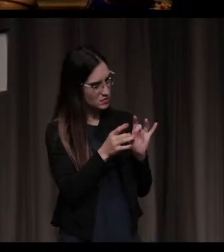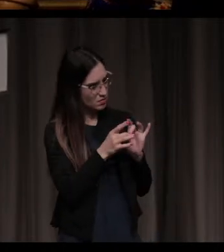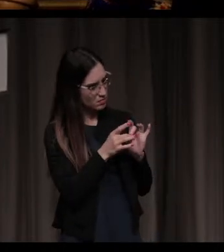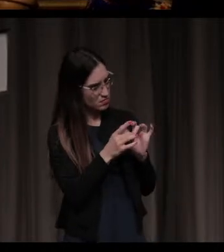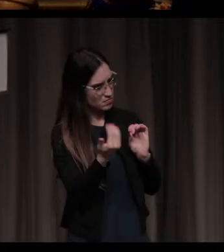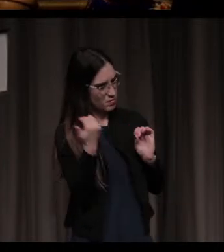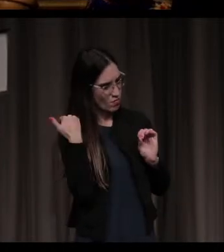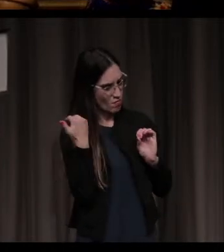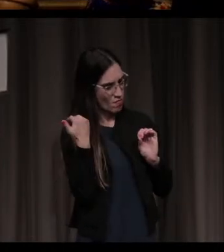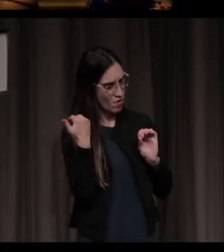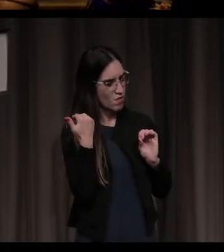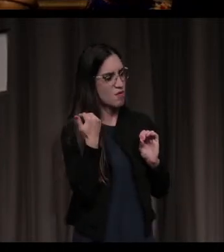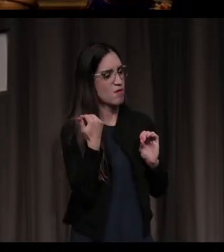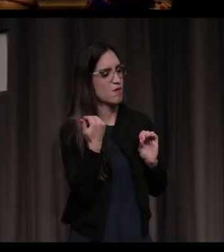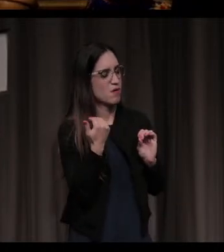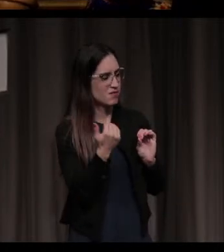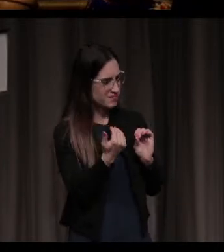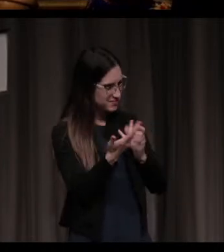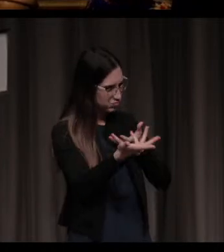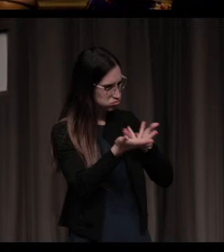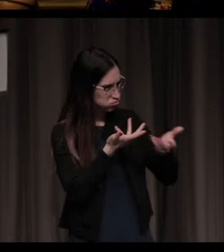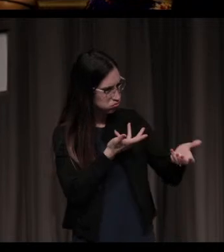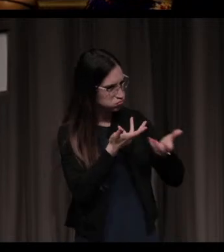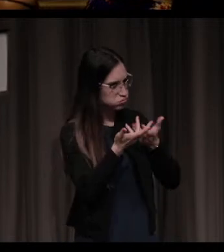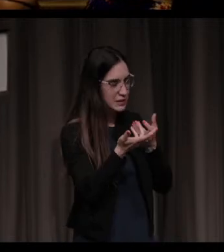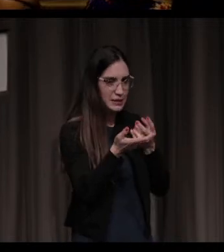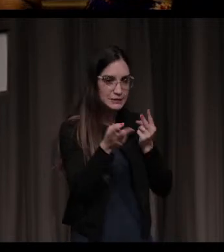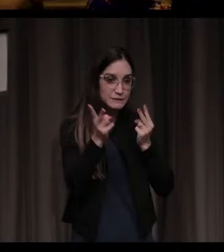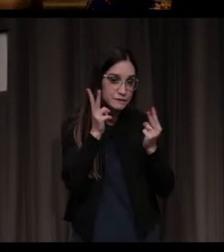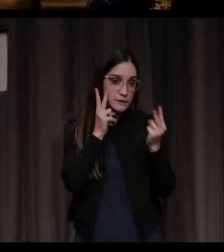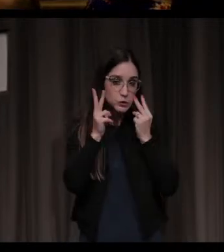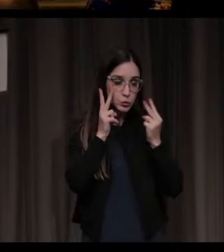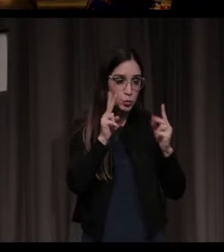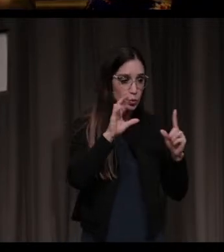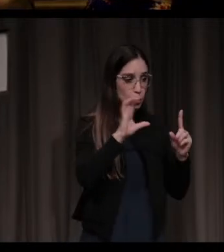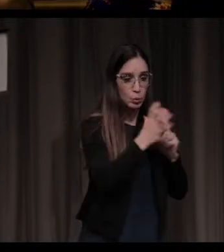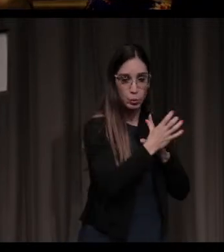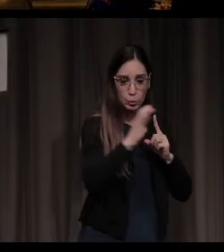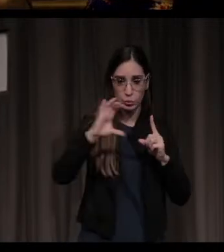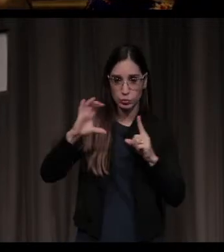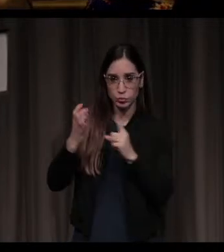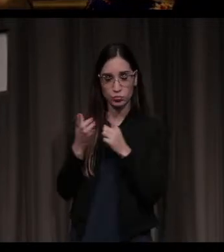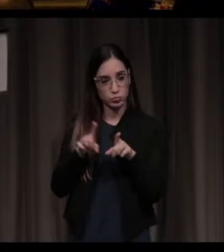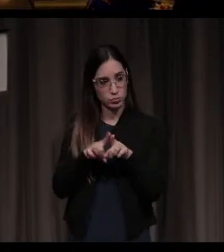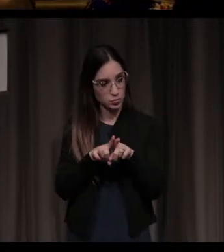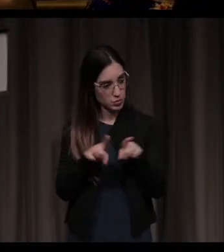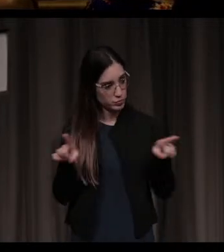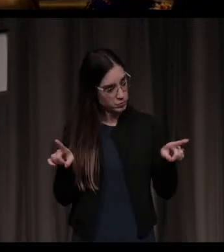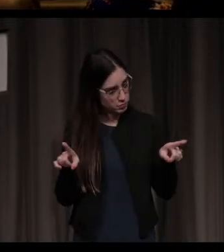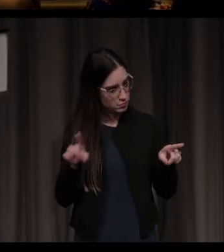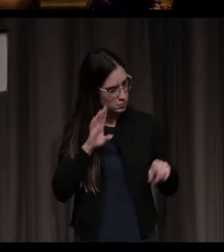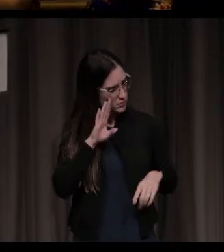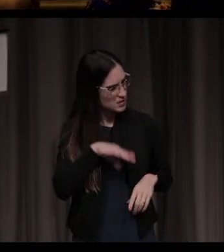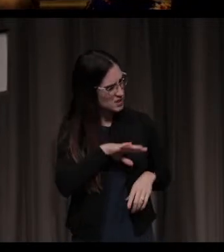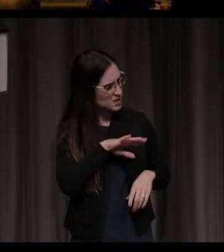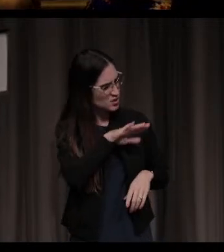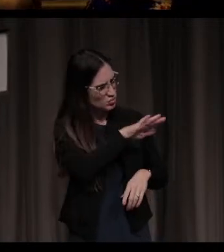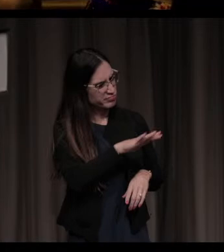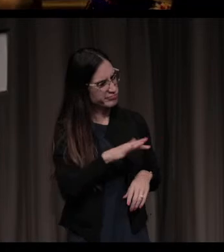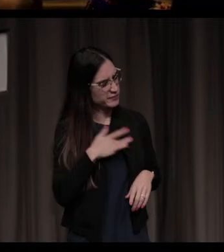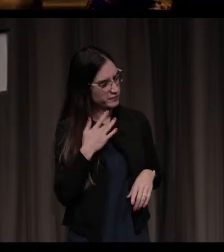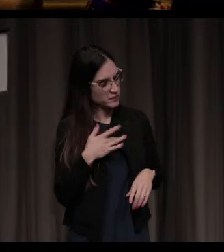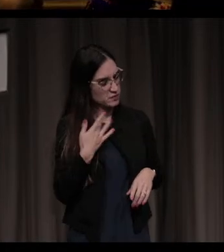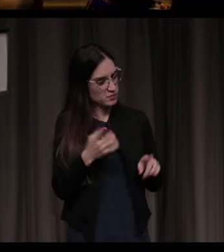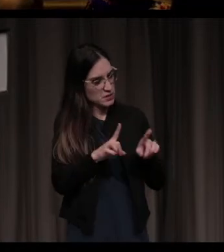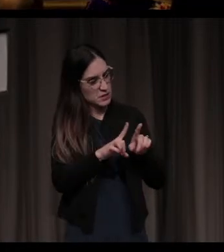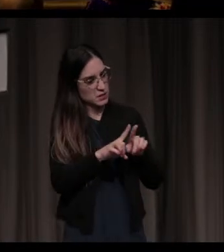that we talked about, how the visual cultures are different, right? How is it different?